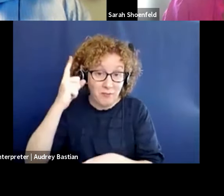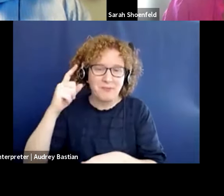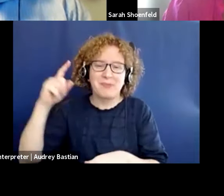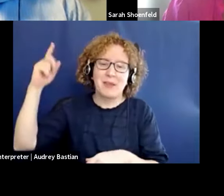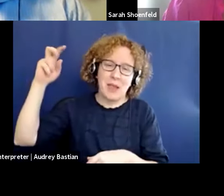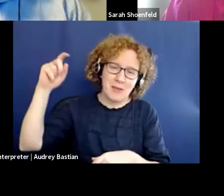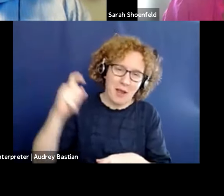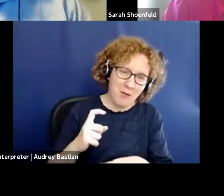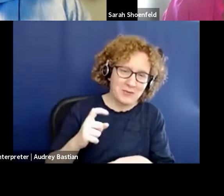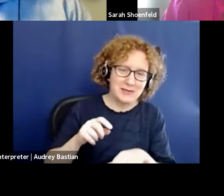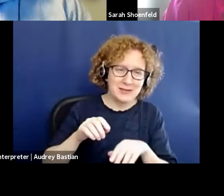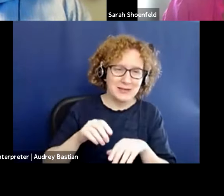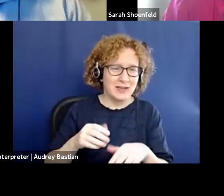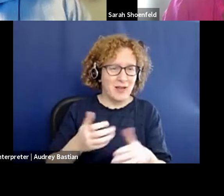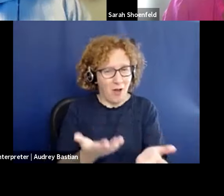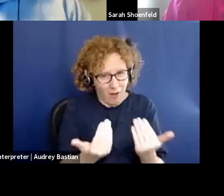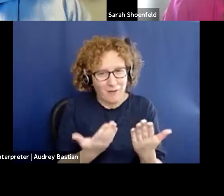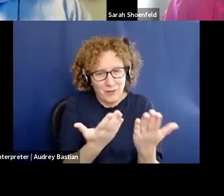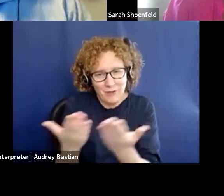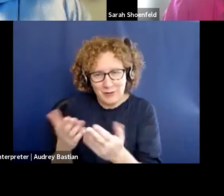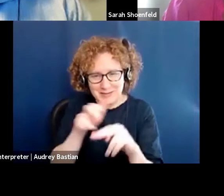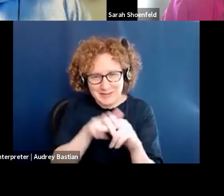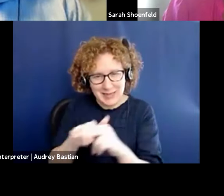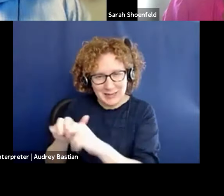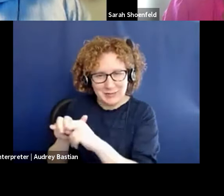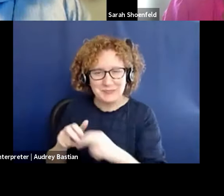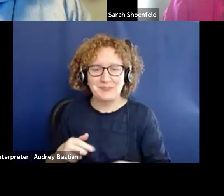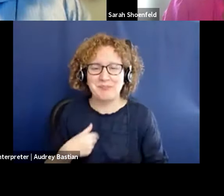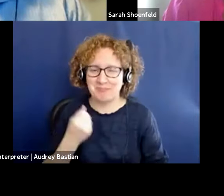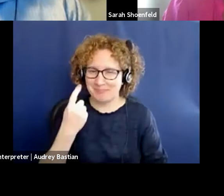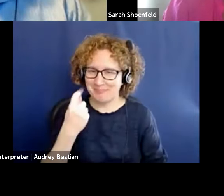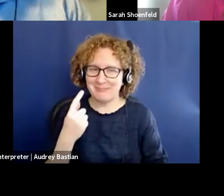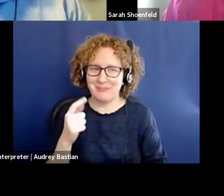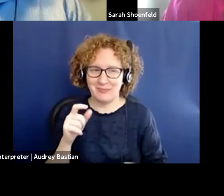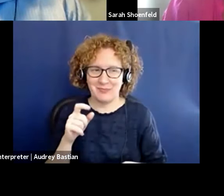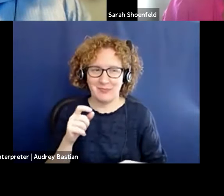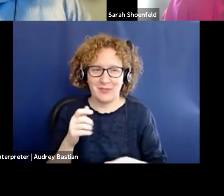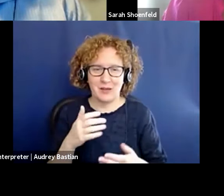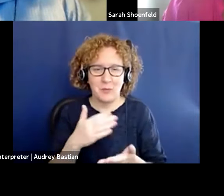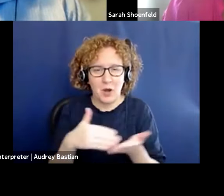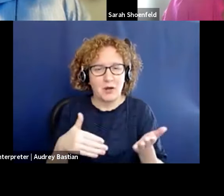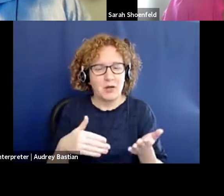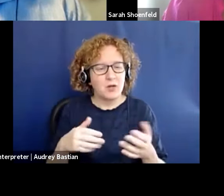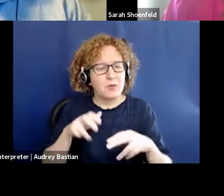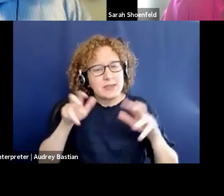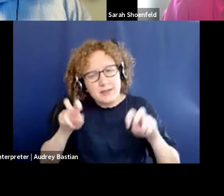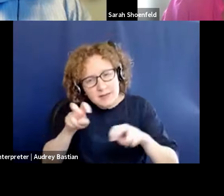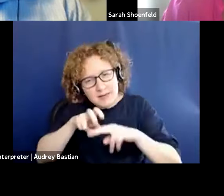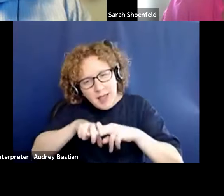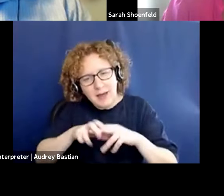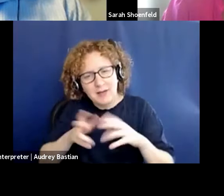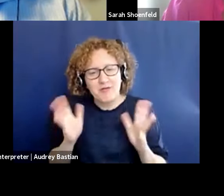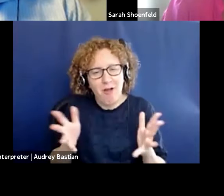downstairs. We did offer everybody a seat. I understood that part. And we sat and talked for an hour, and